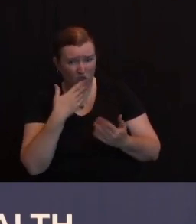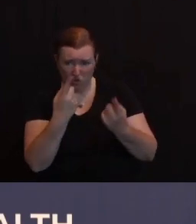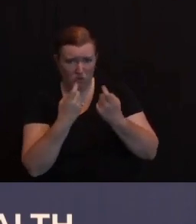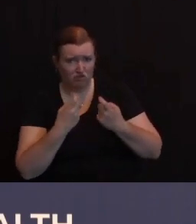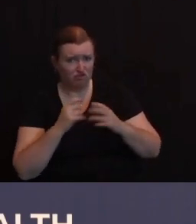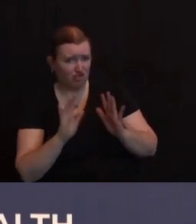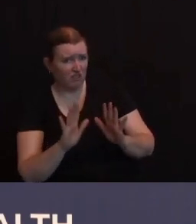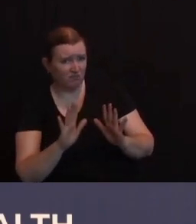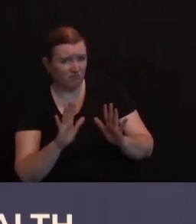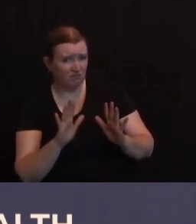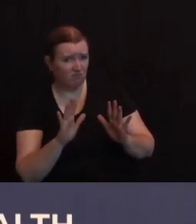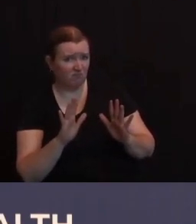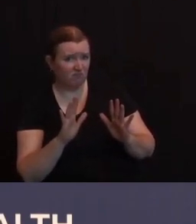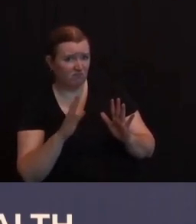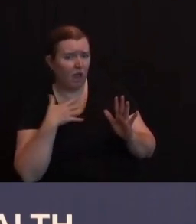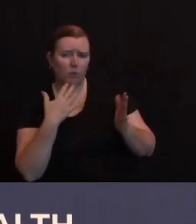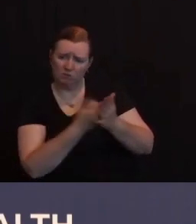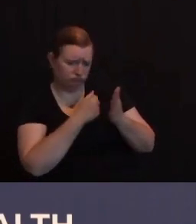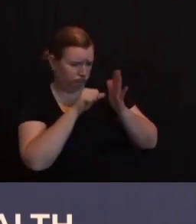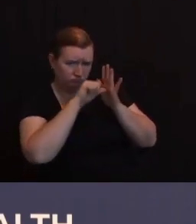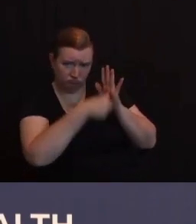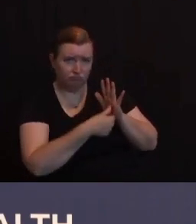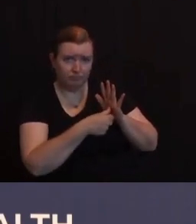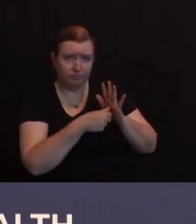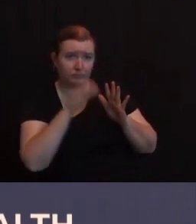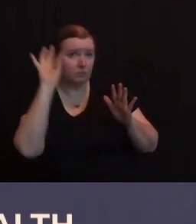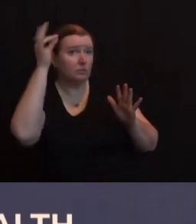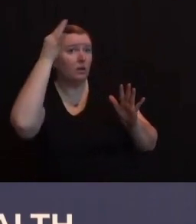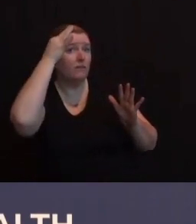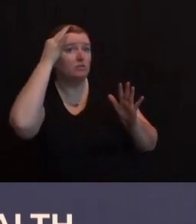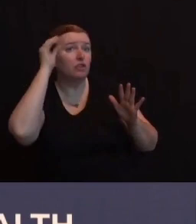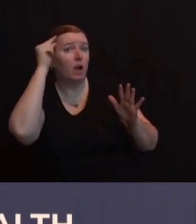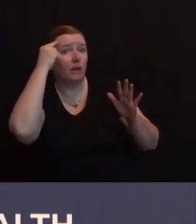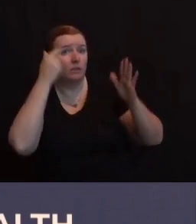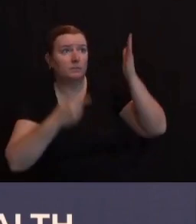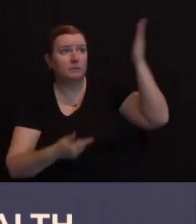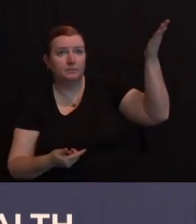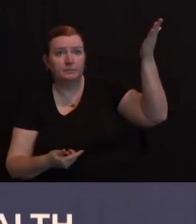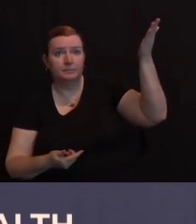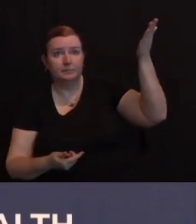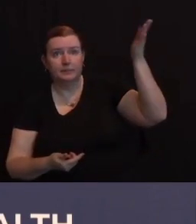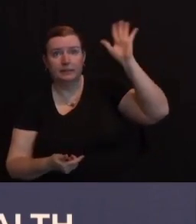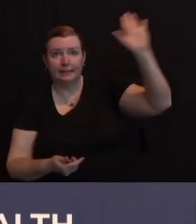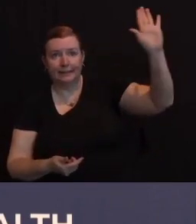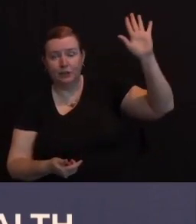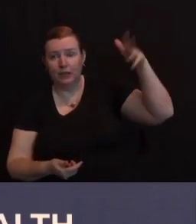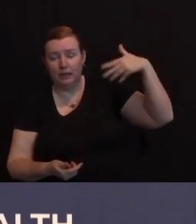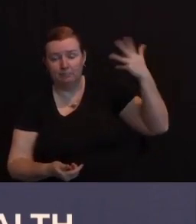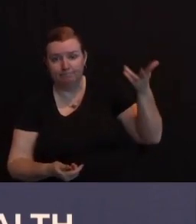to reiterate that the federal government plays an existential, unique role